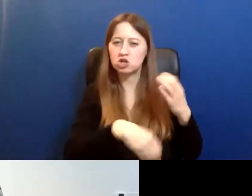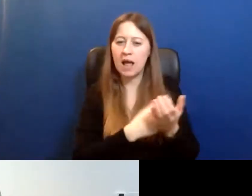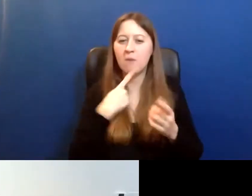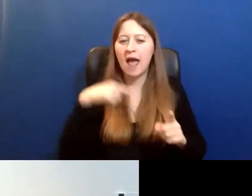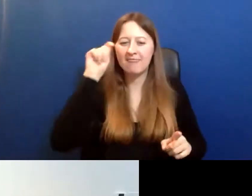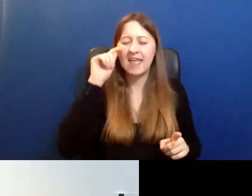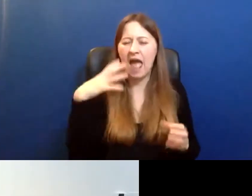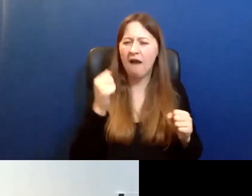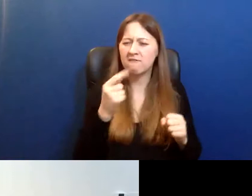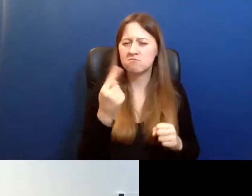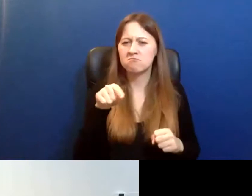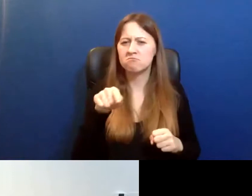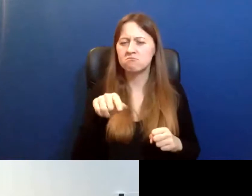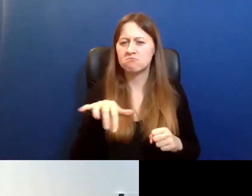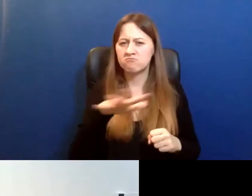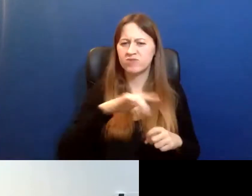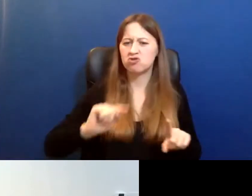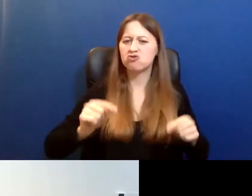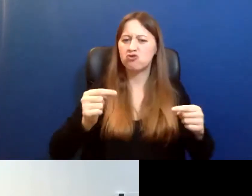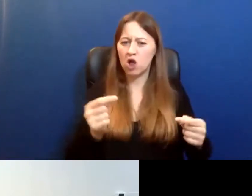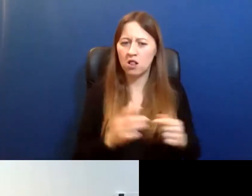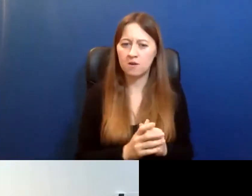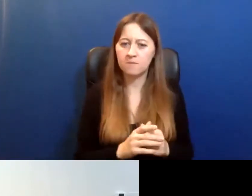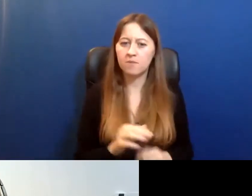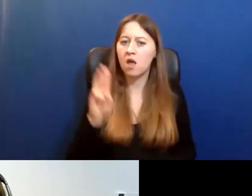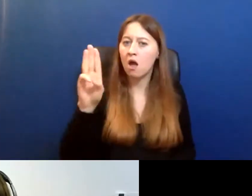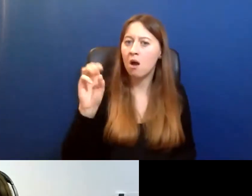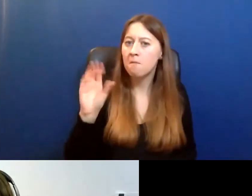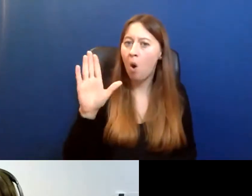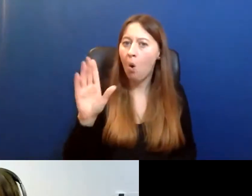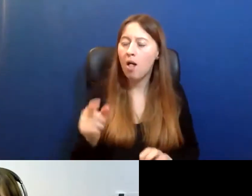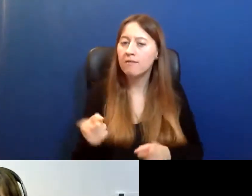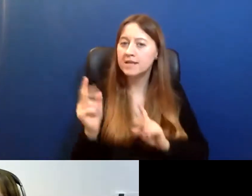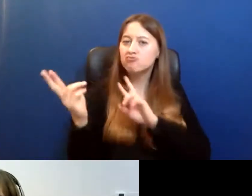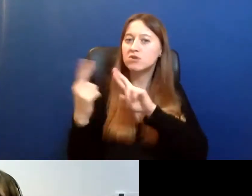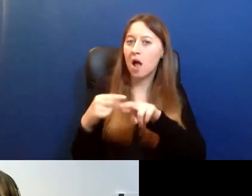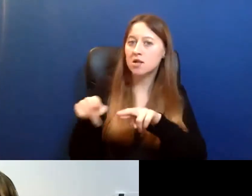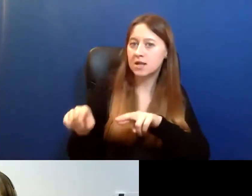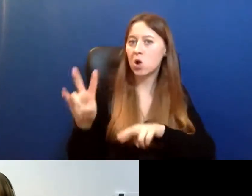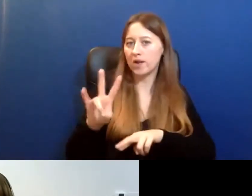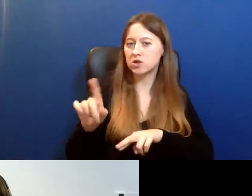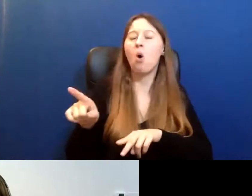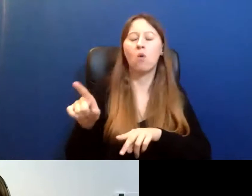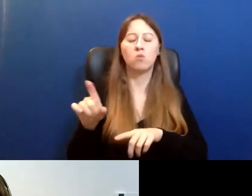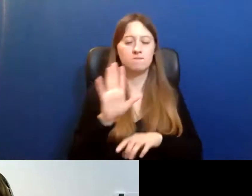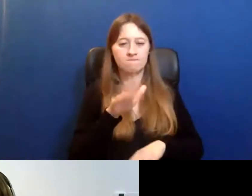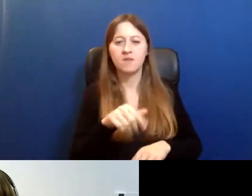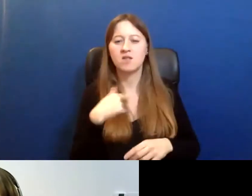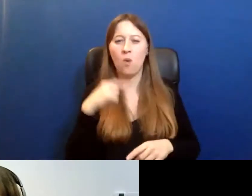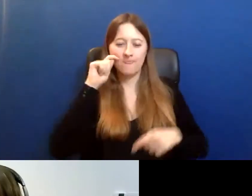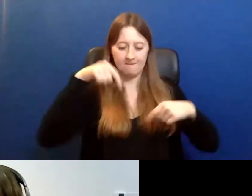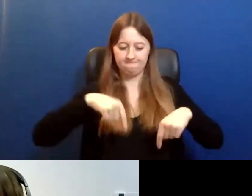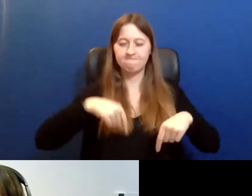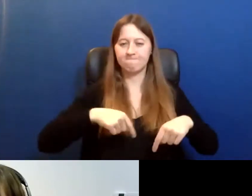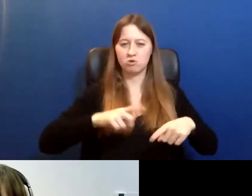something, Paul, you've responded there with a question. Yeah, so I think it's probably something that we struggle with a little